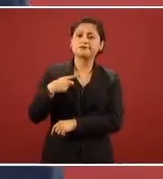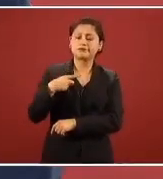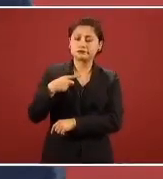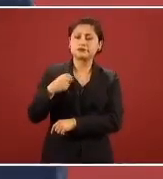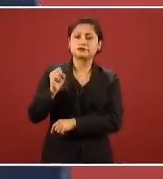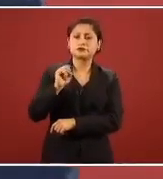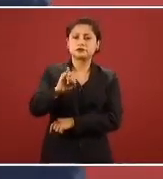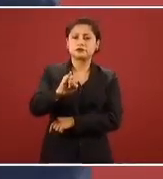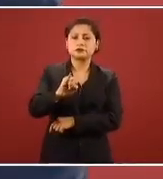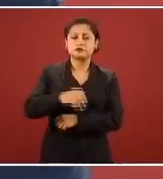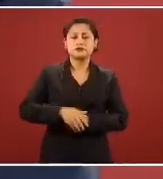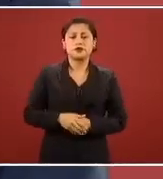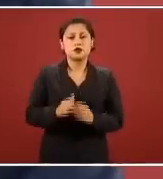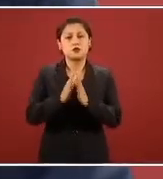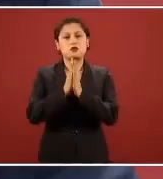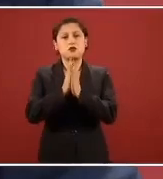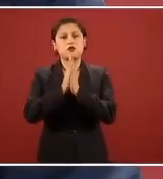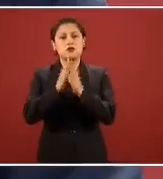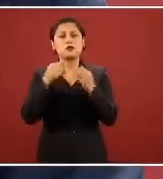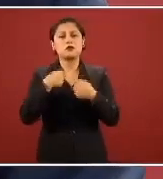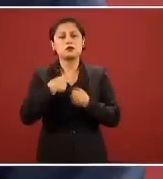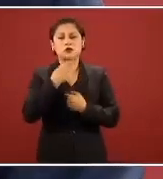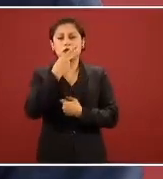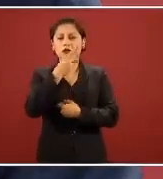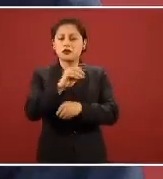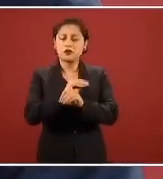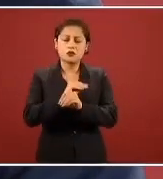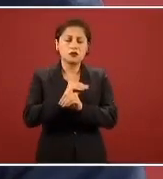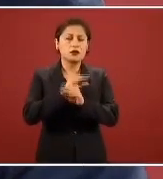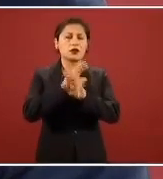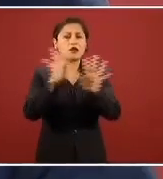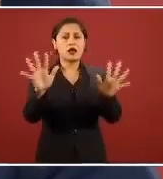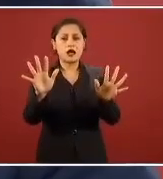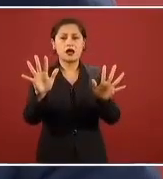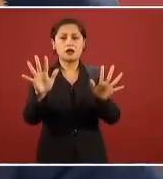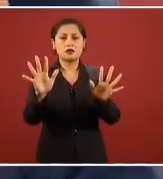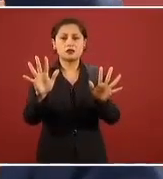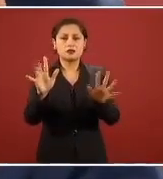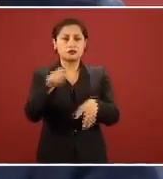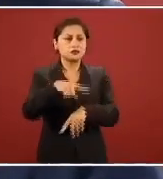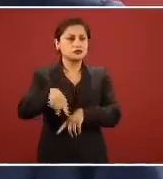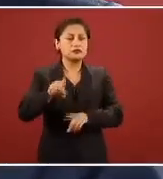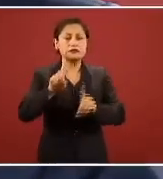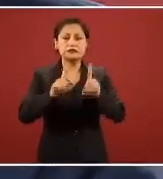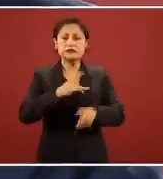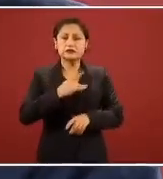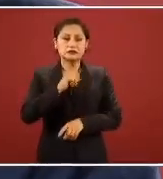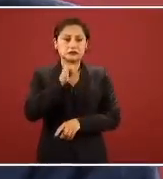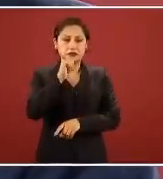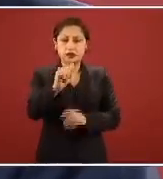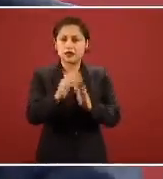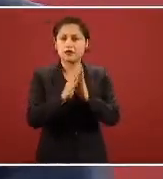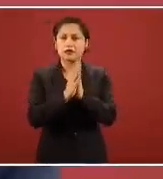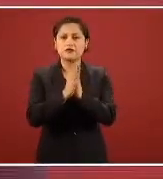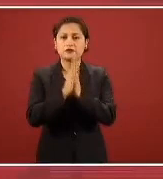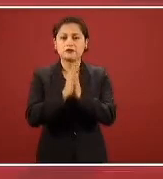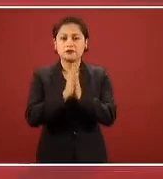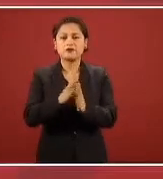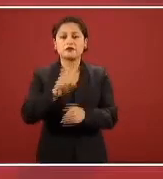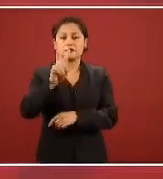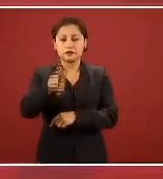quede ninguna duda sobre eso. And I do not want there to be any doubt on that. It is lamentable. Tengo que